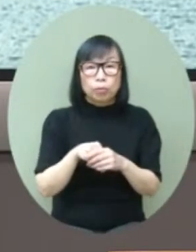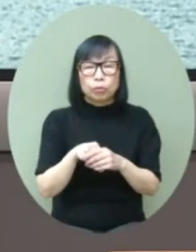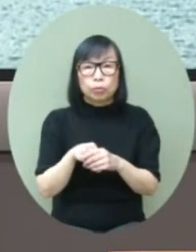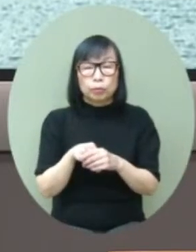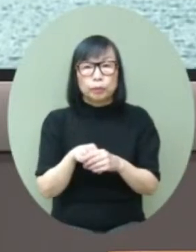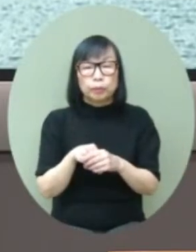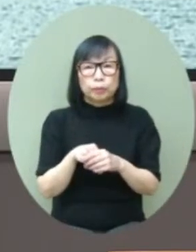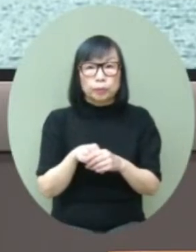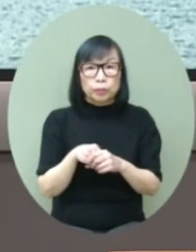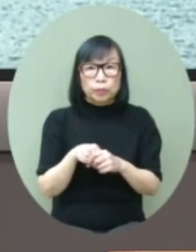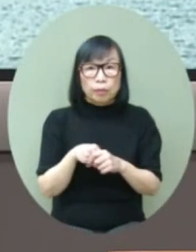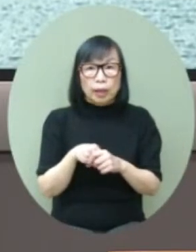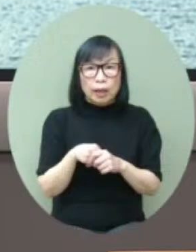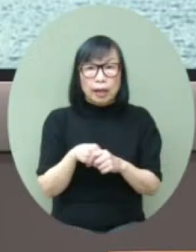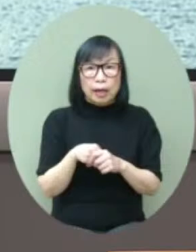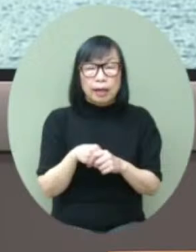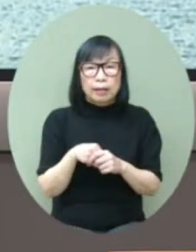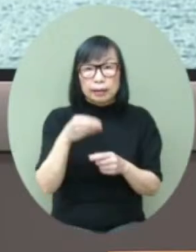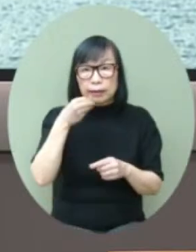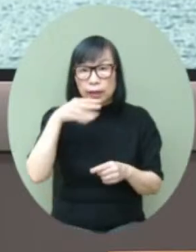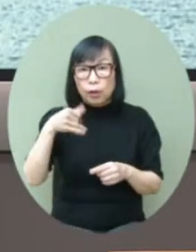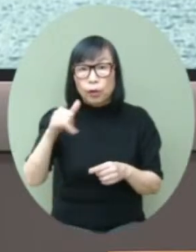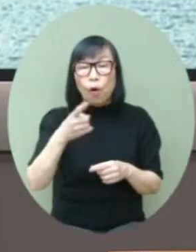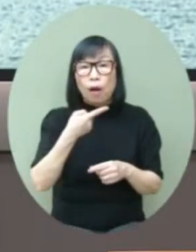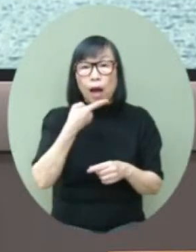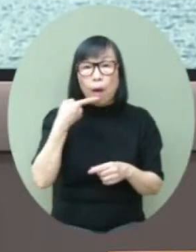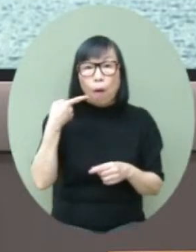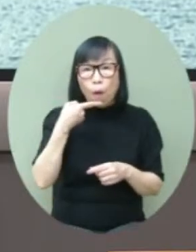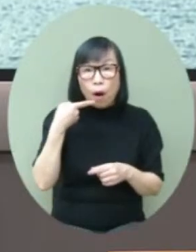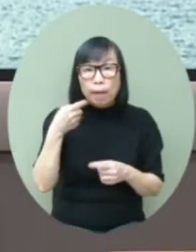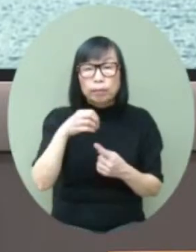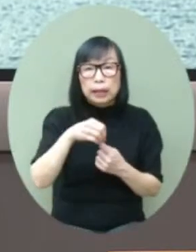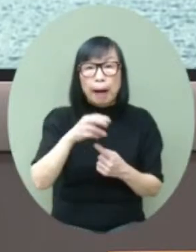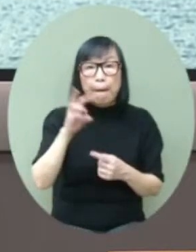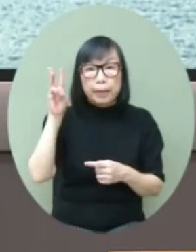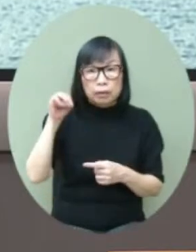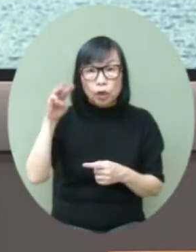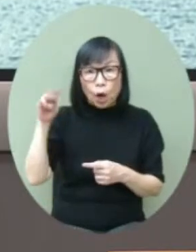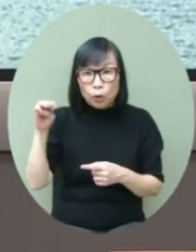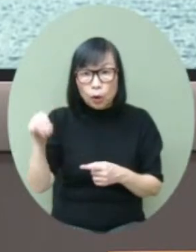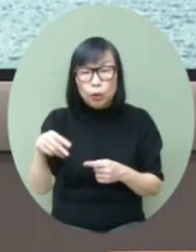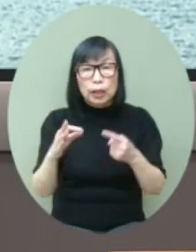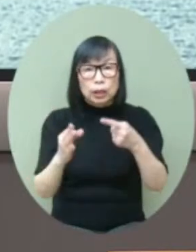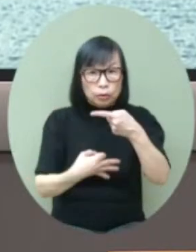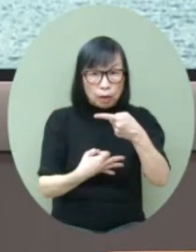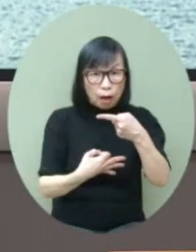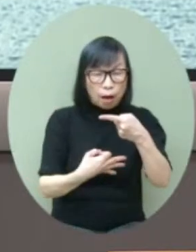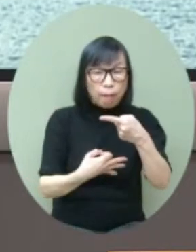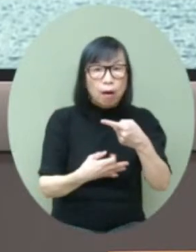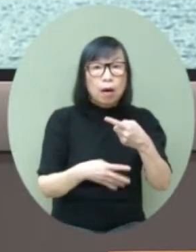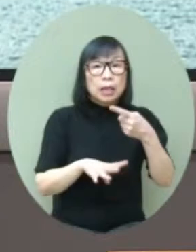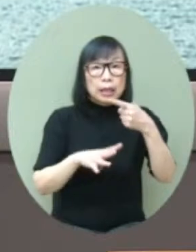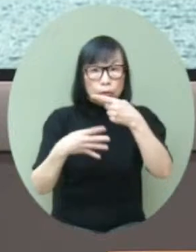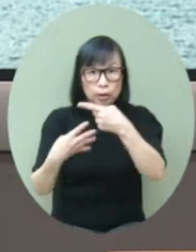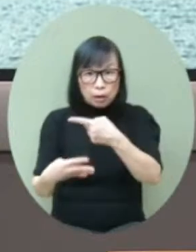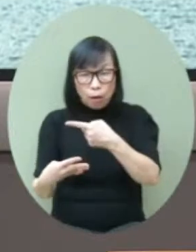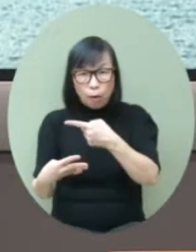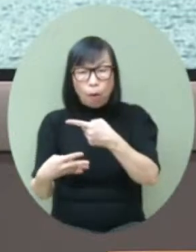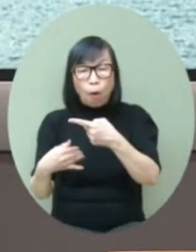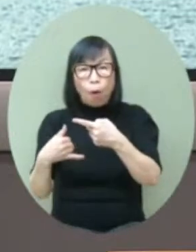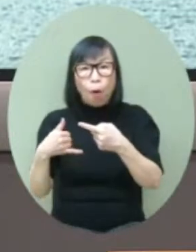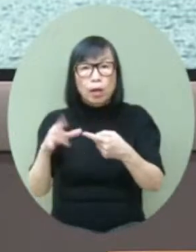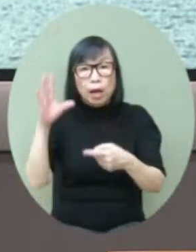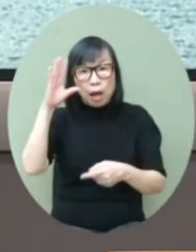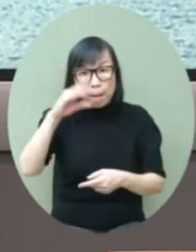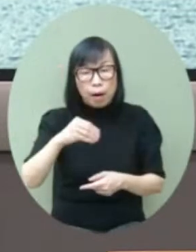CTN would be issued. She's been to Hong Ham Station McDonald's on January